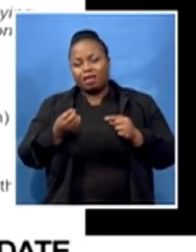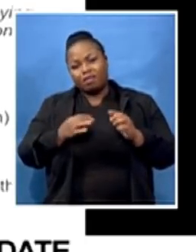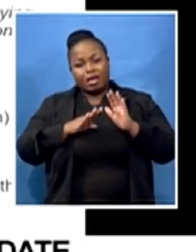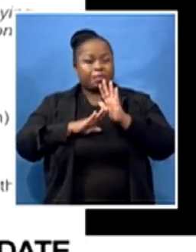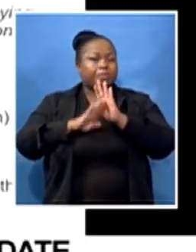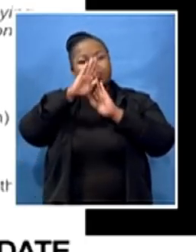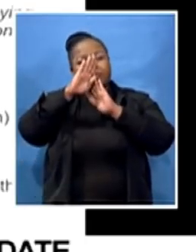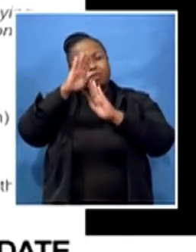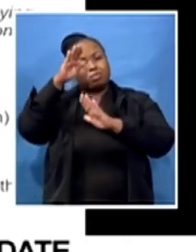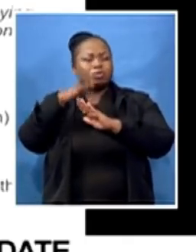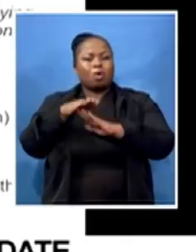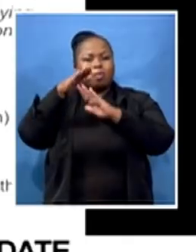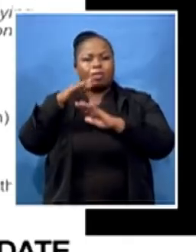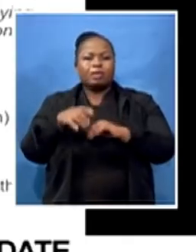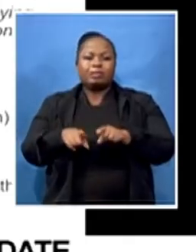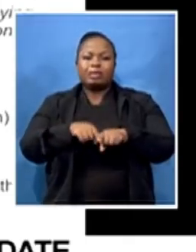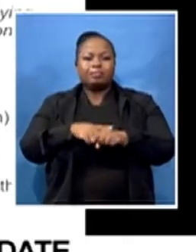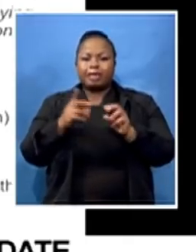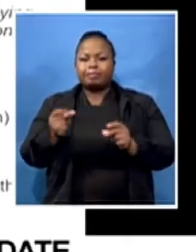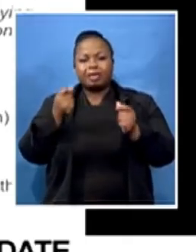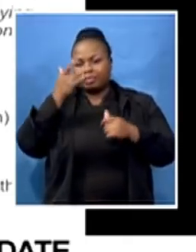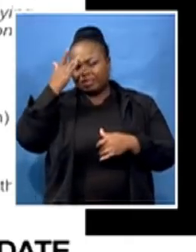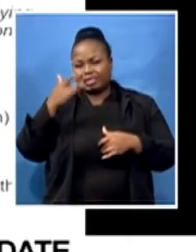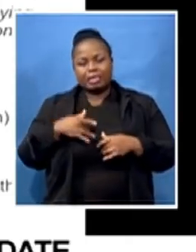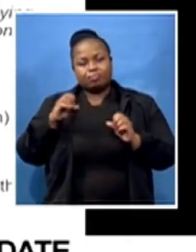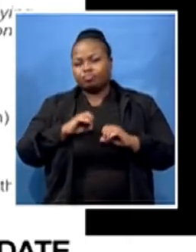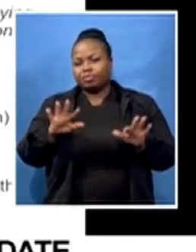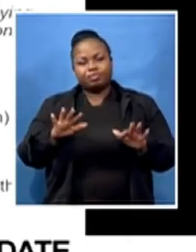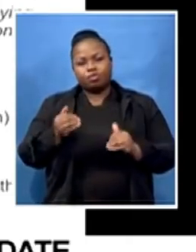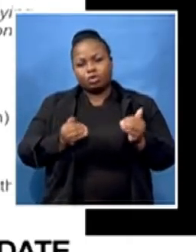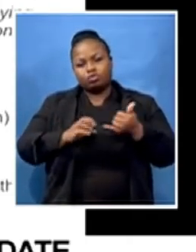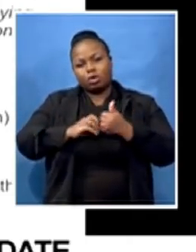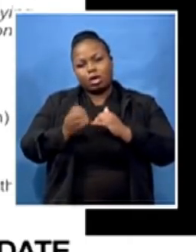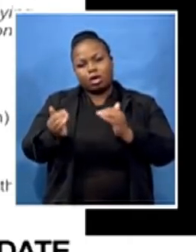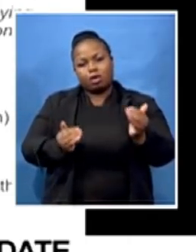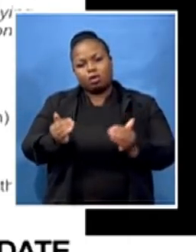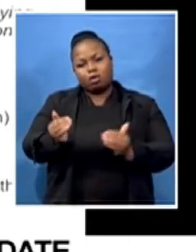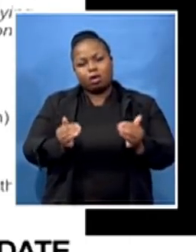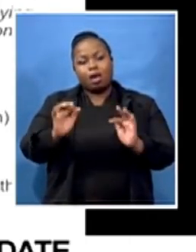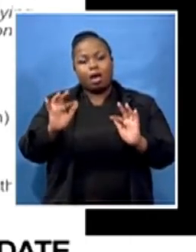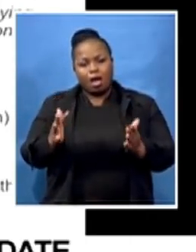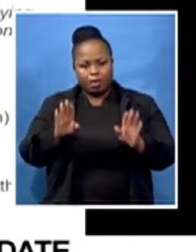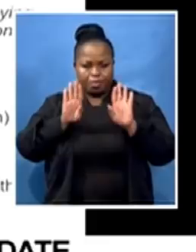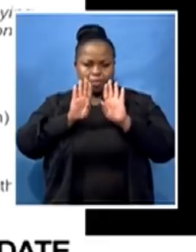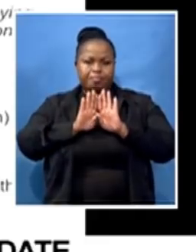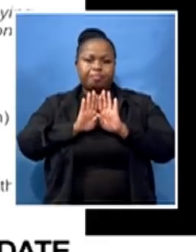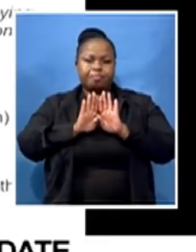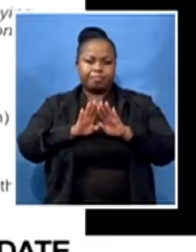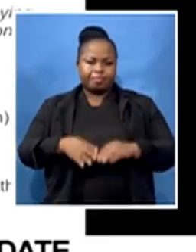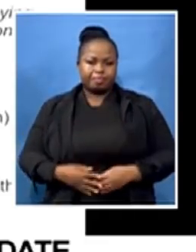And now we are at a point where we have to ease the